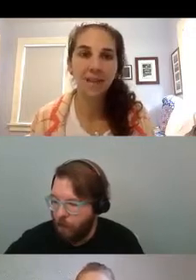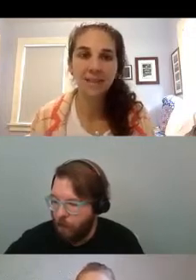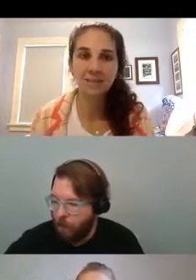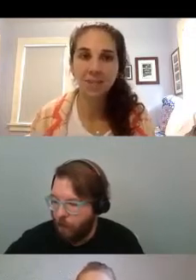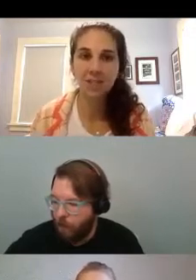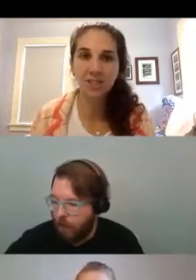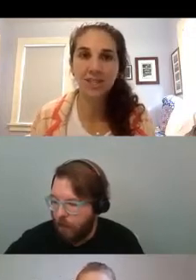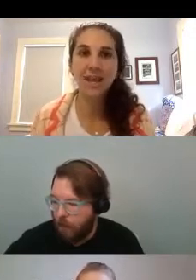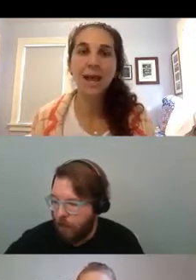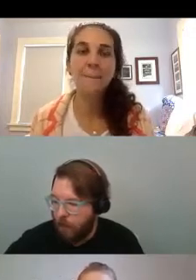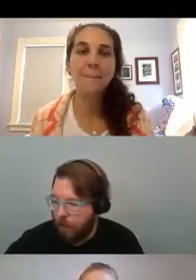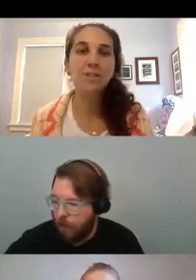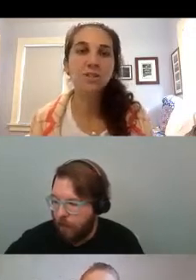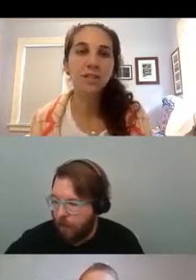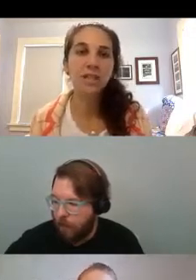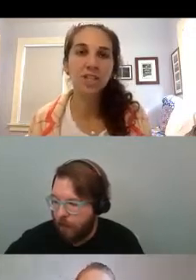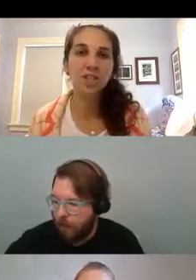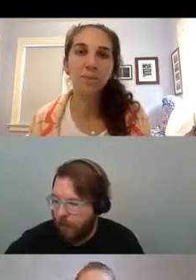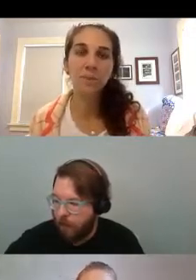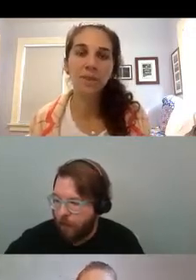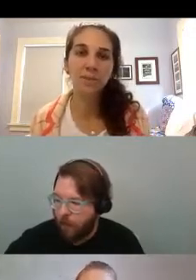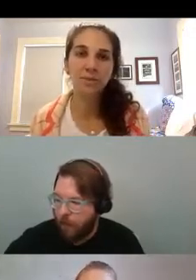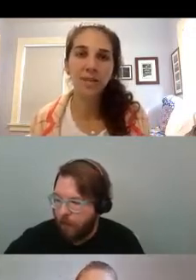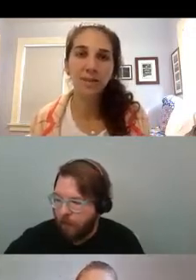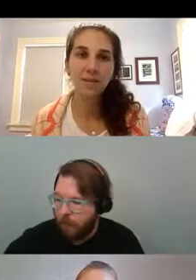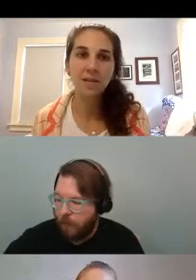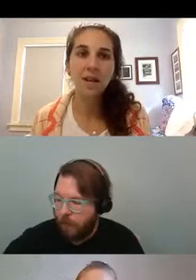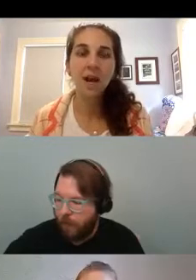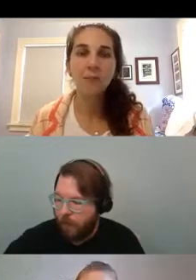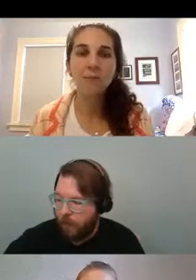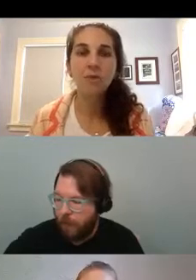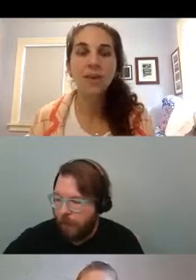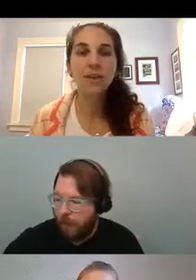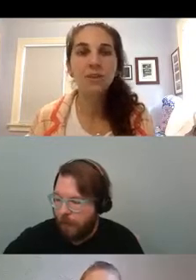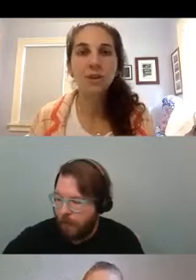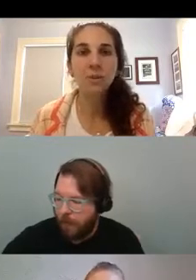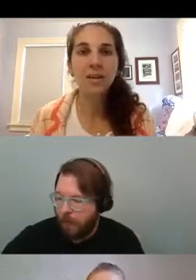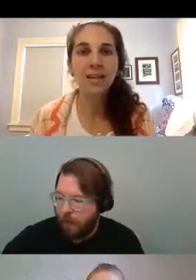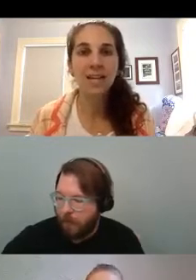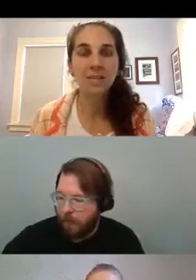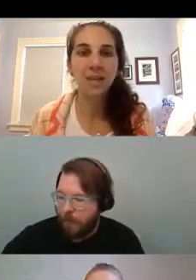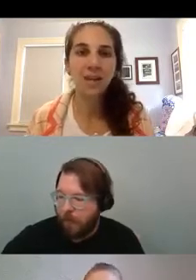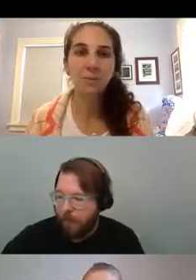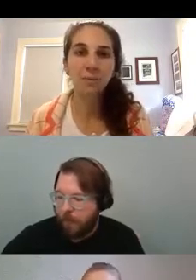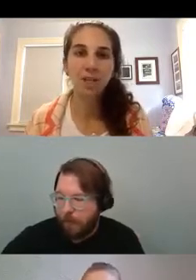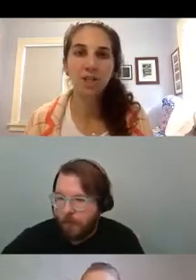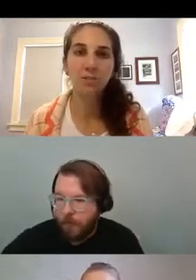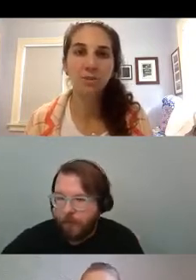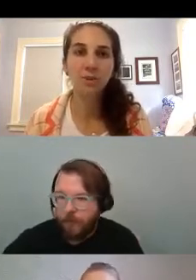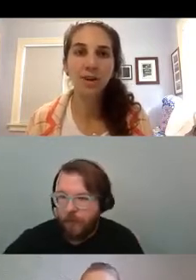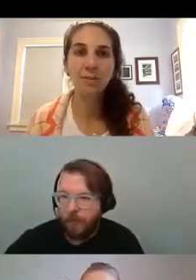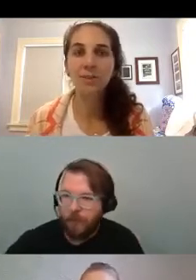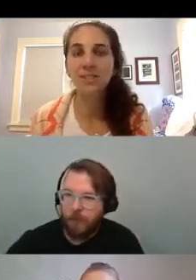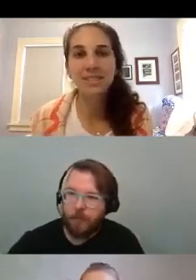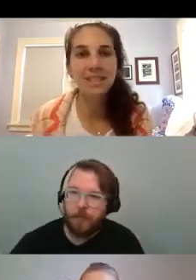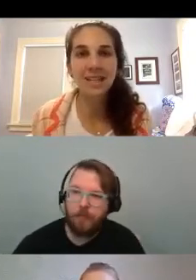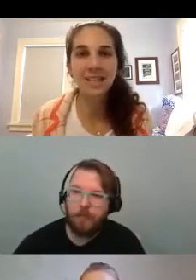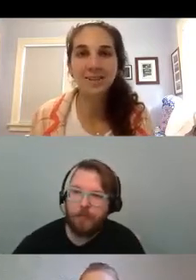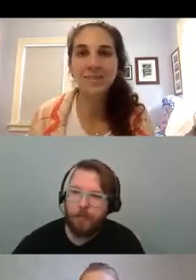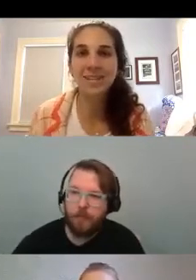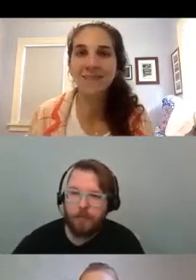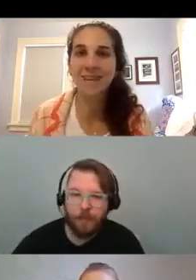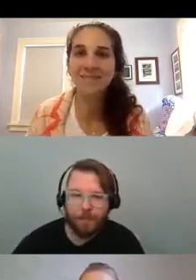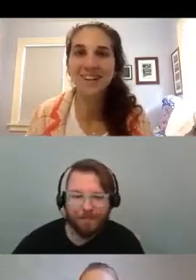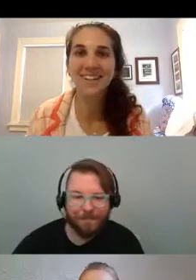the exhibitions and build a relationship with the museum. So like the Thoma Engagement Guide Apprenticeship Program, or TIGA